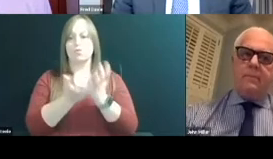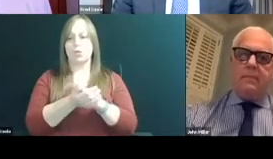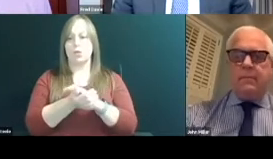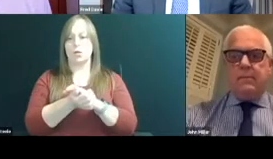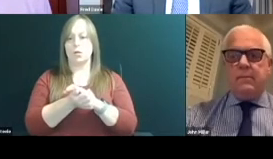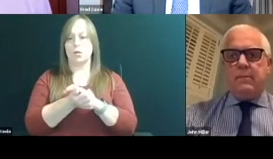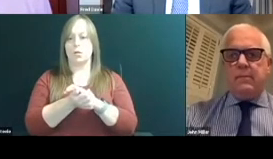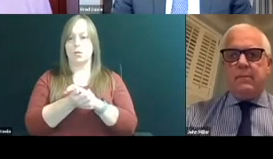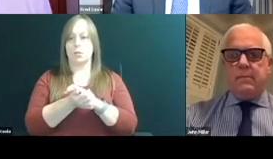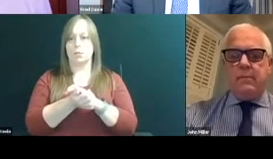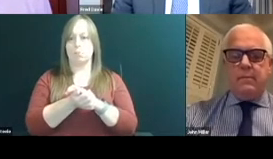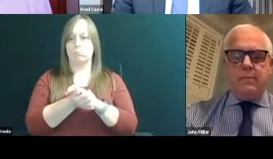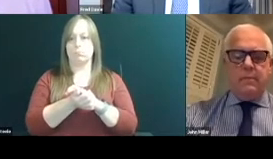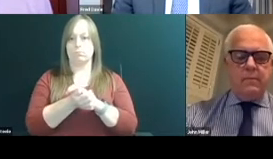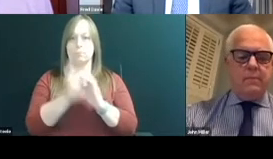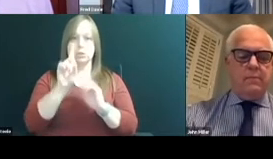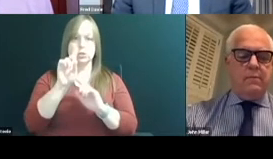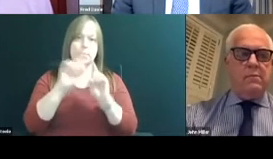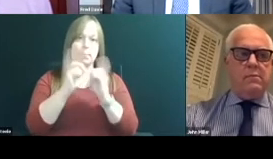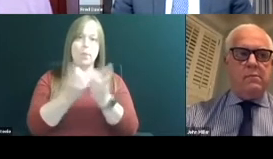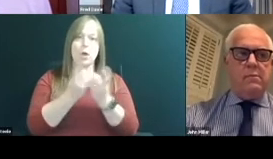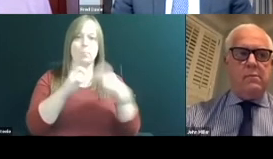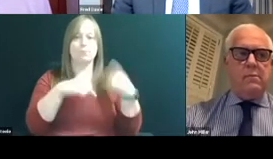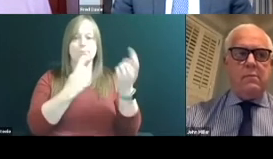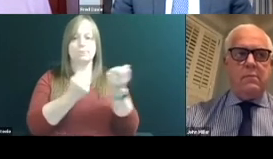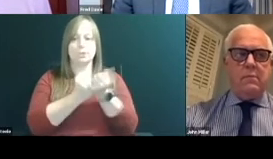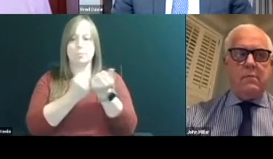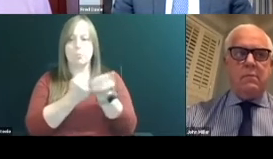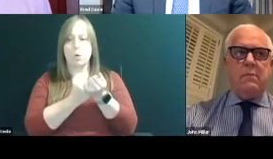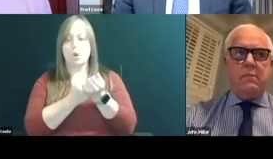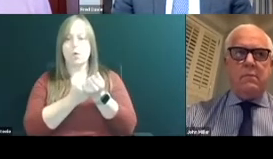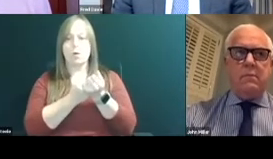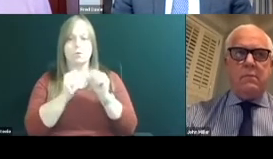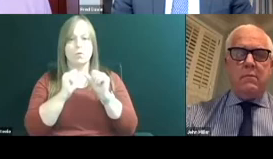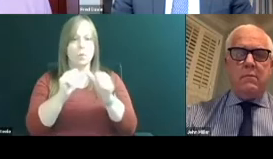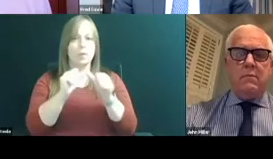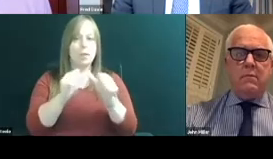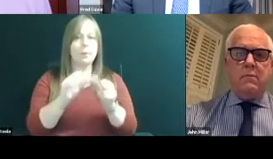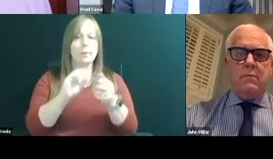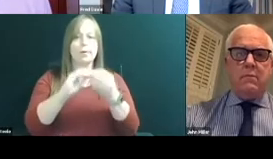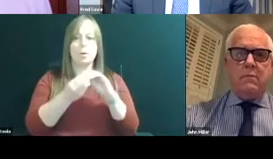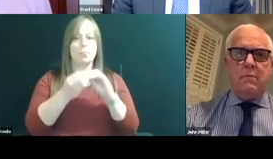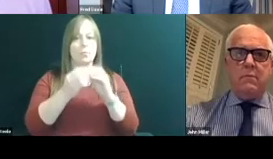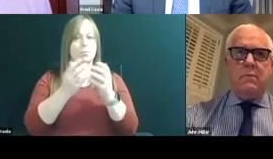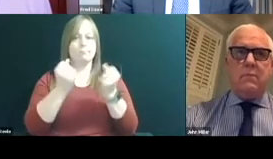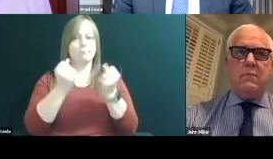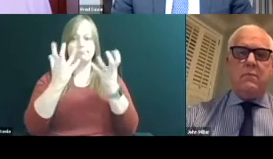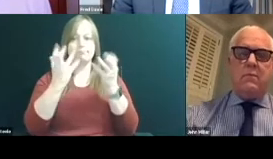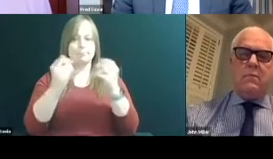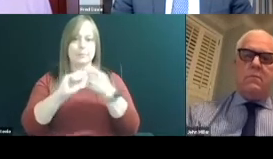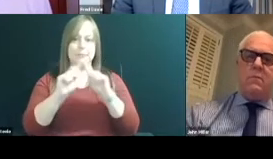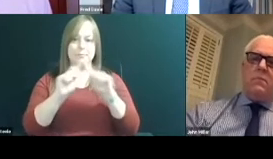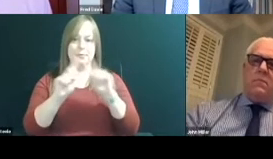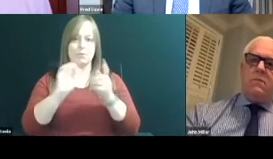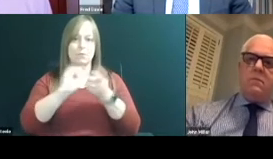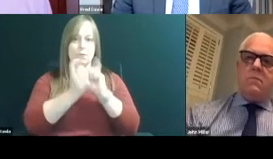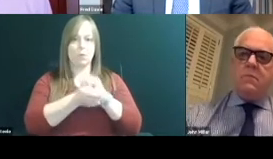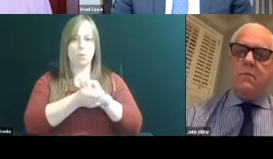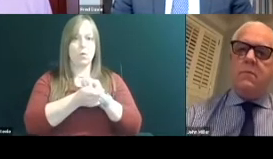The department has been supportive of and going along with a number of reforms, but there's also been